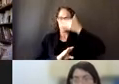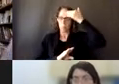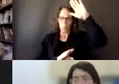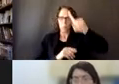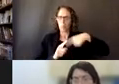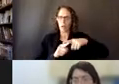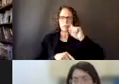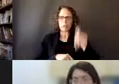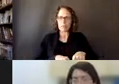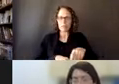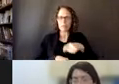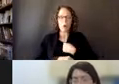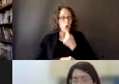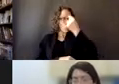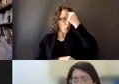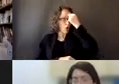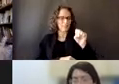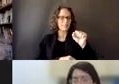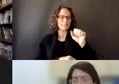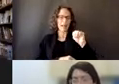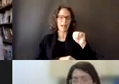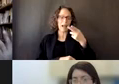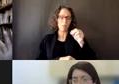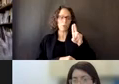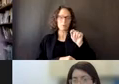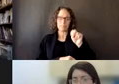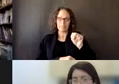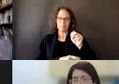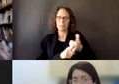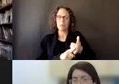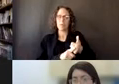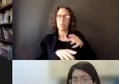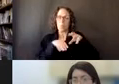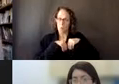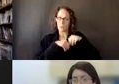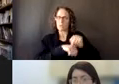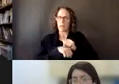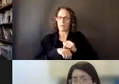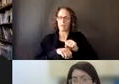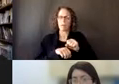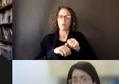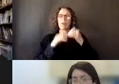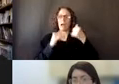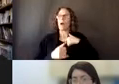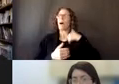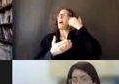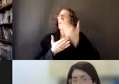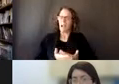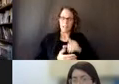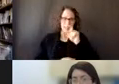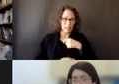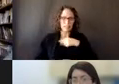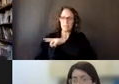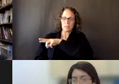as a slaveholder. But I arrived in Texas and I realized that a lot of people actually have this idea that Texas